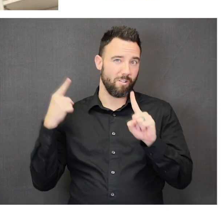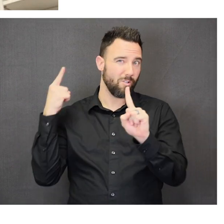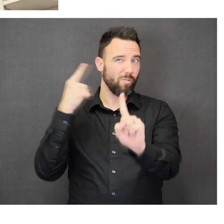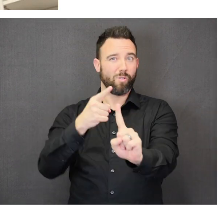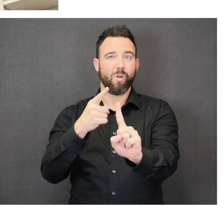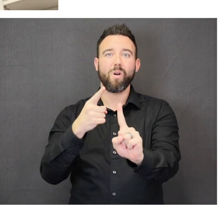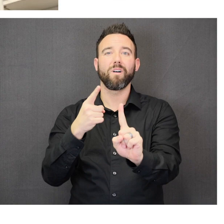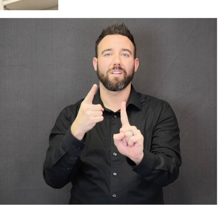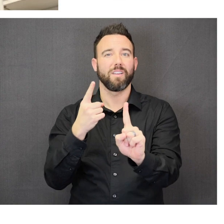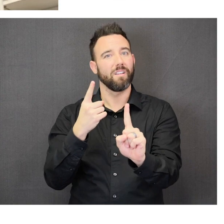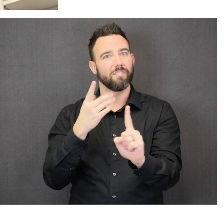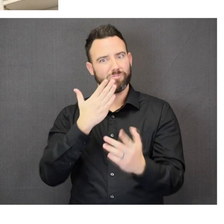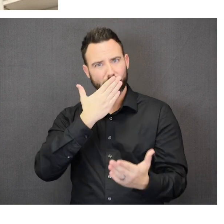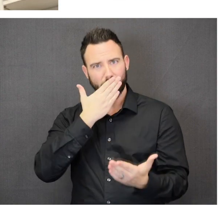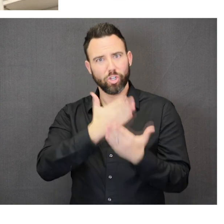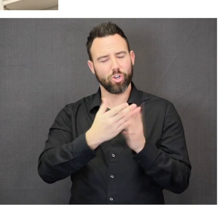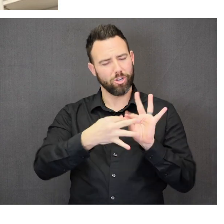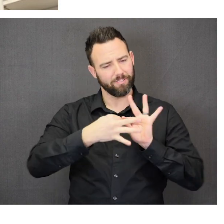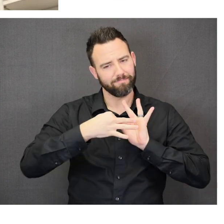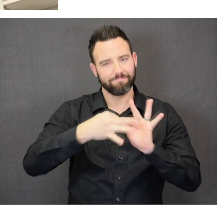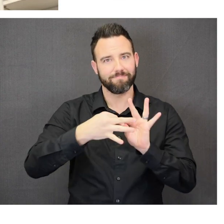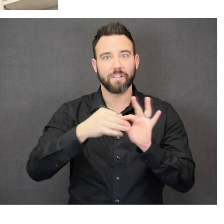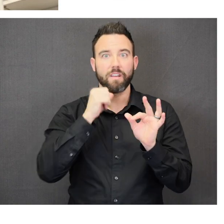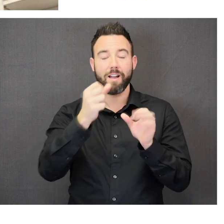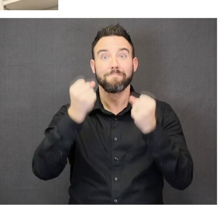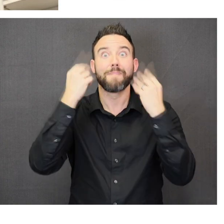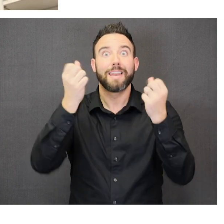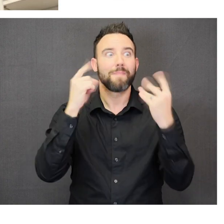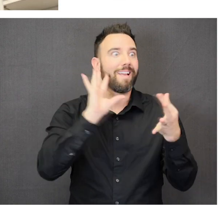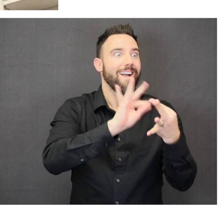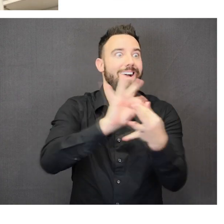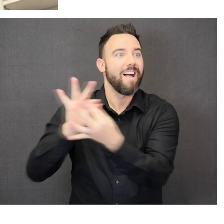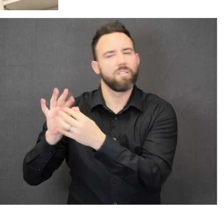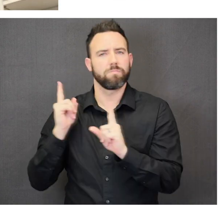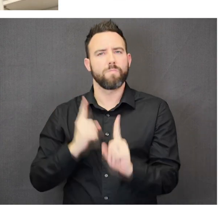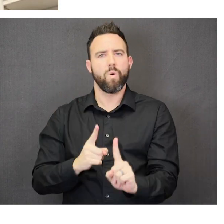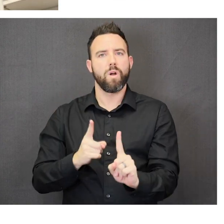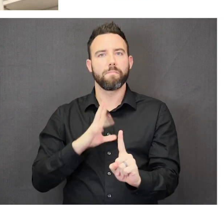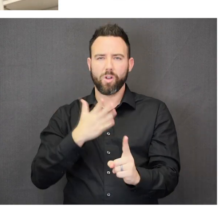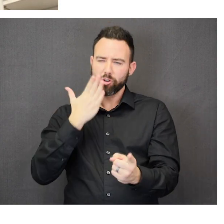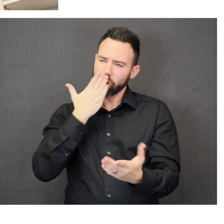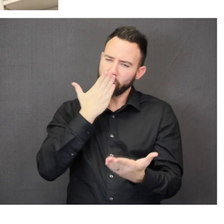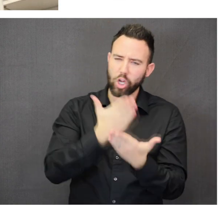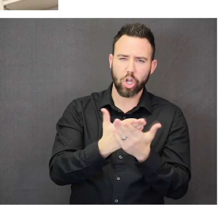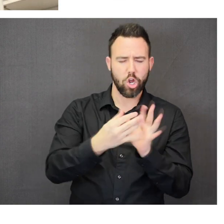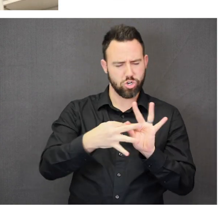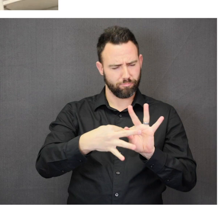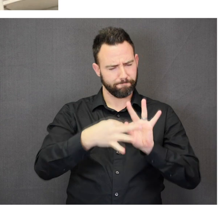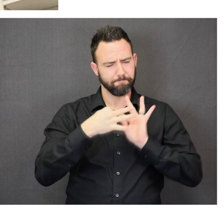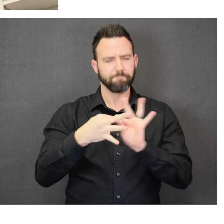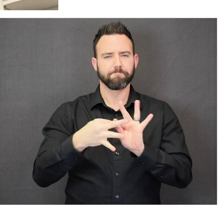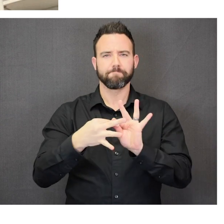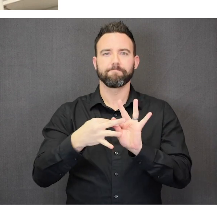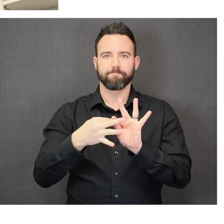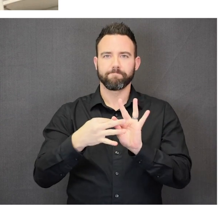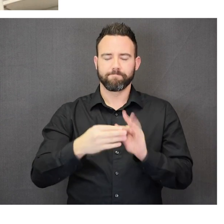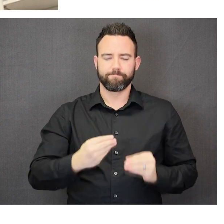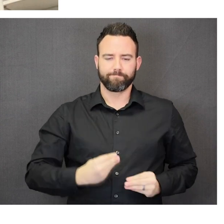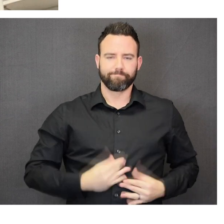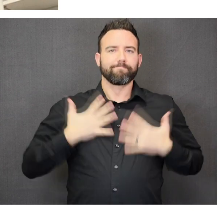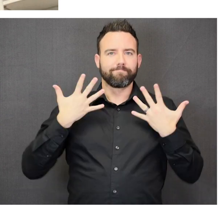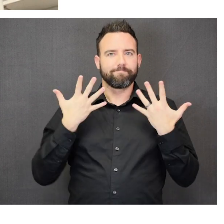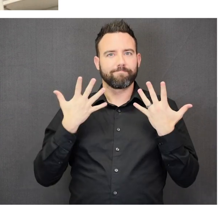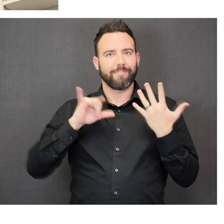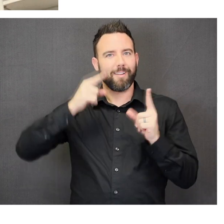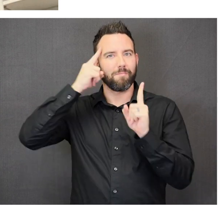connect. Right now it's about quality, not quantity. And show up, be real, connect, breathe with each